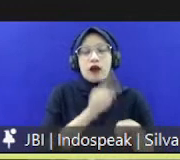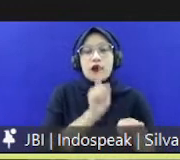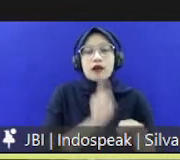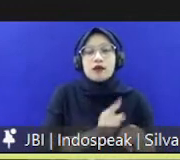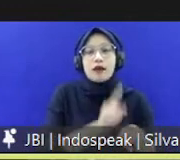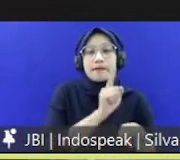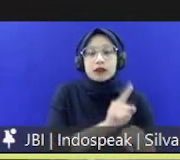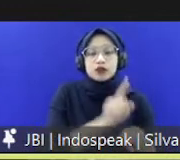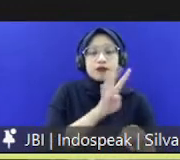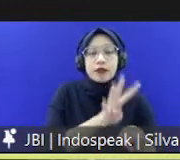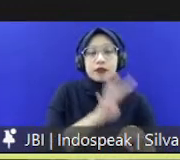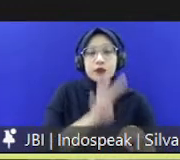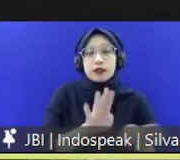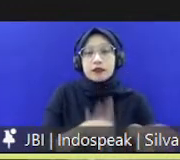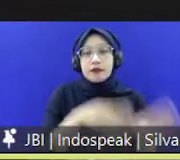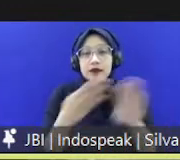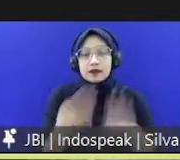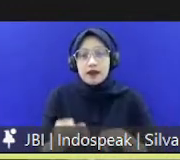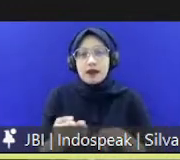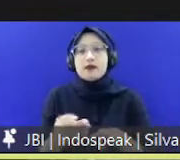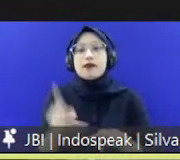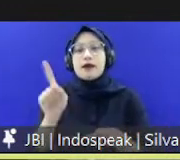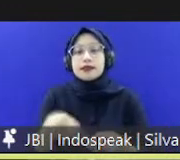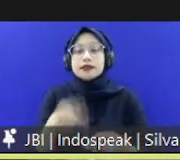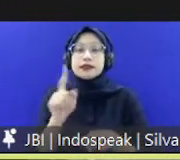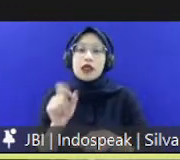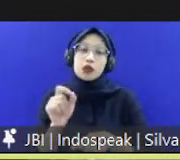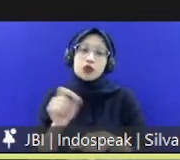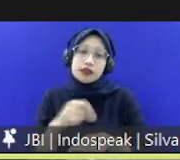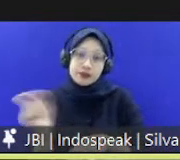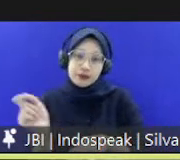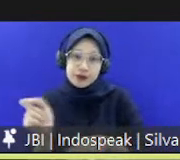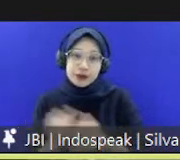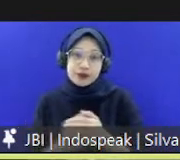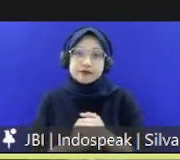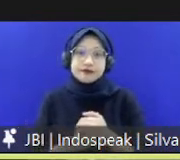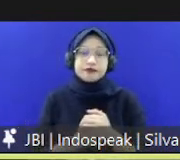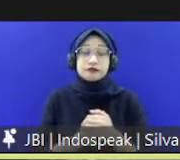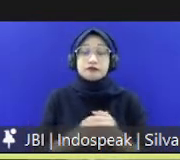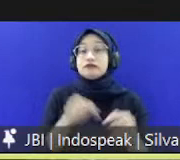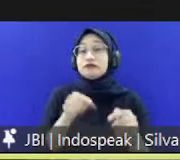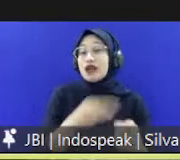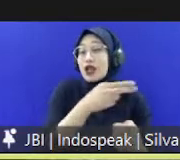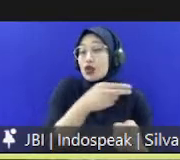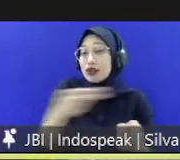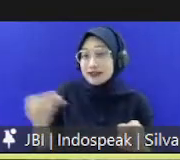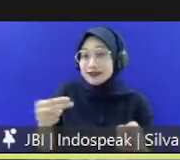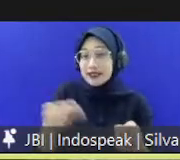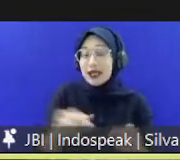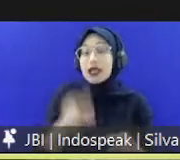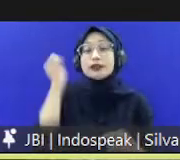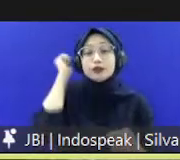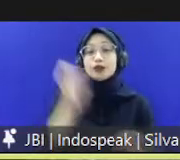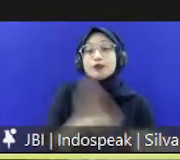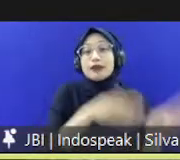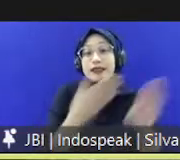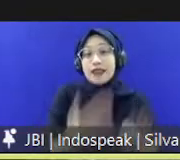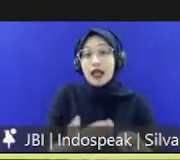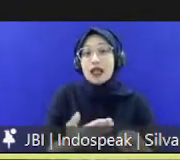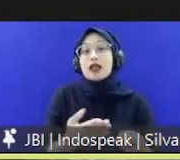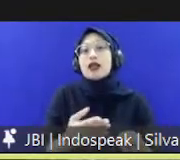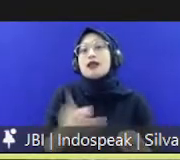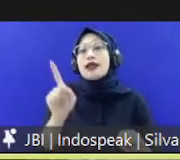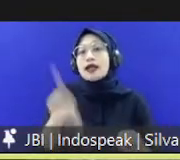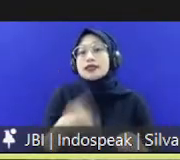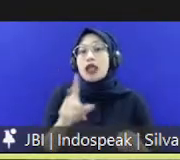100,000. In the Indonesian context, is already reaching 136. The good news here is basically the trend